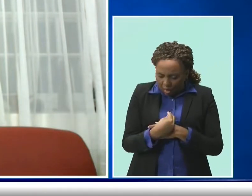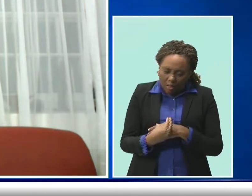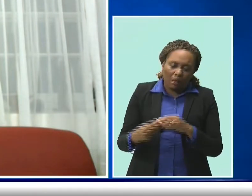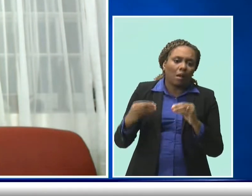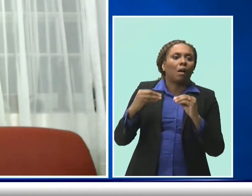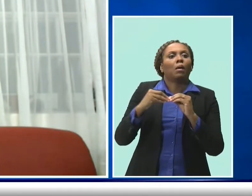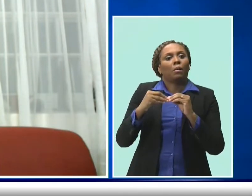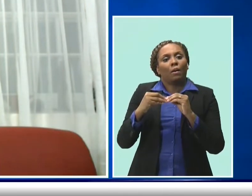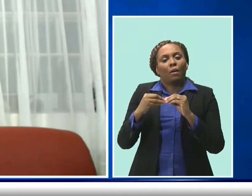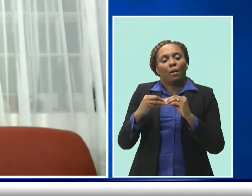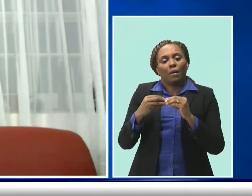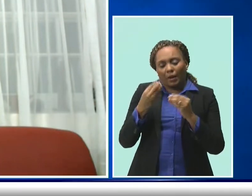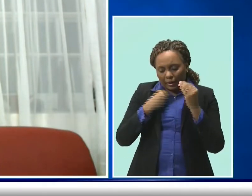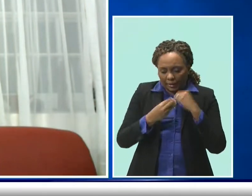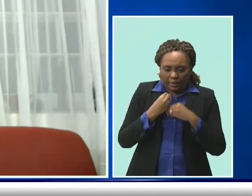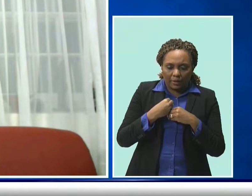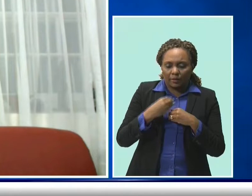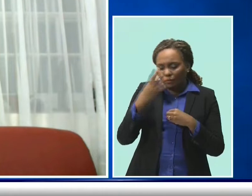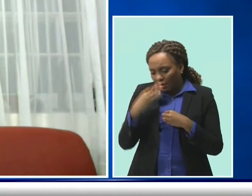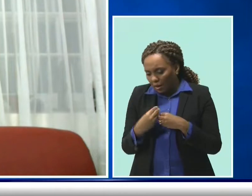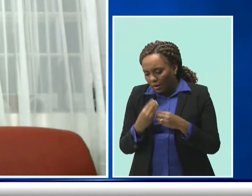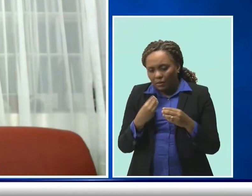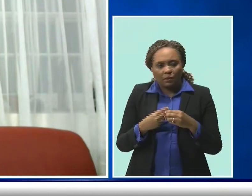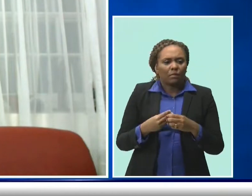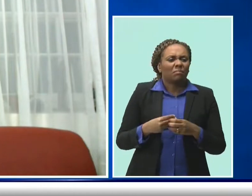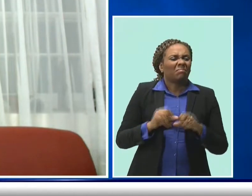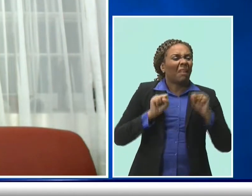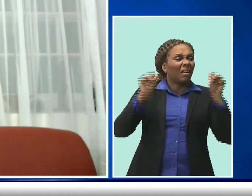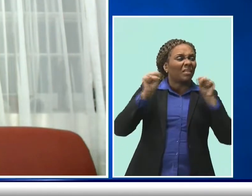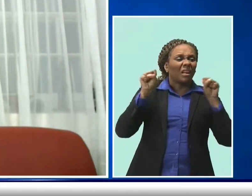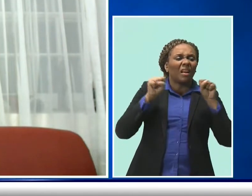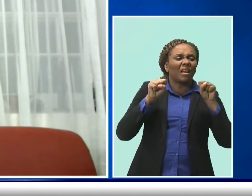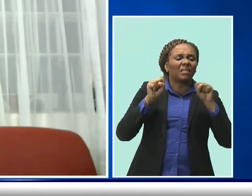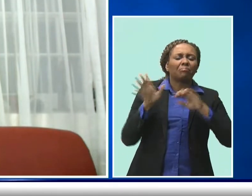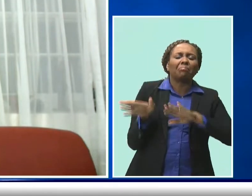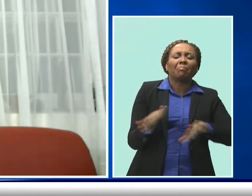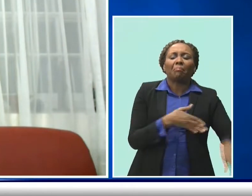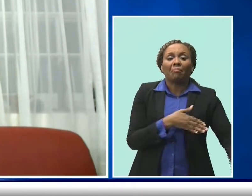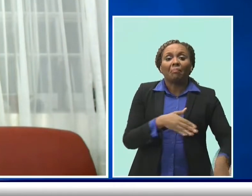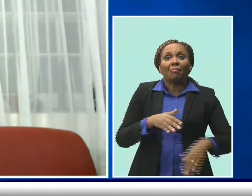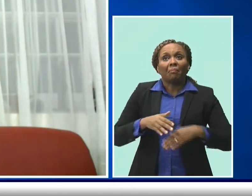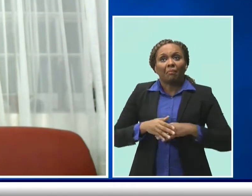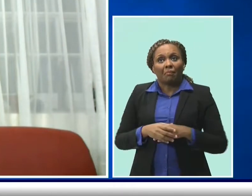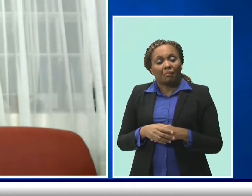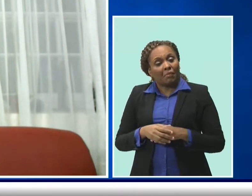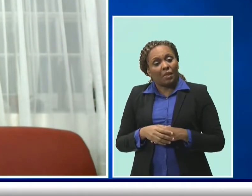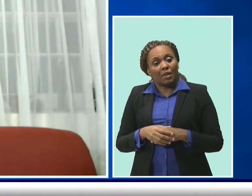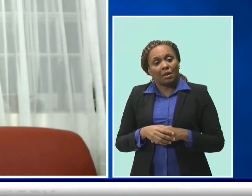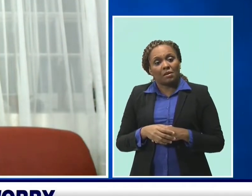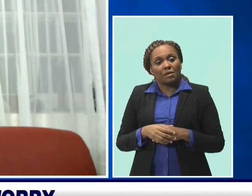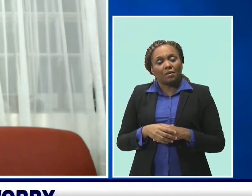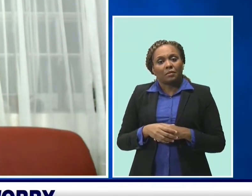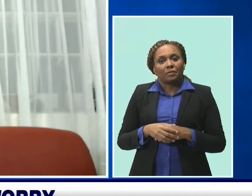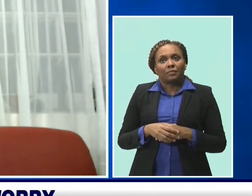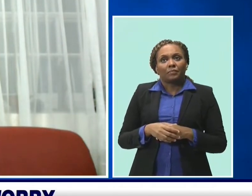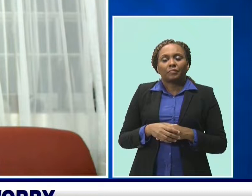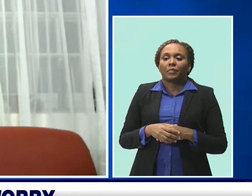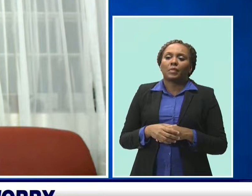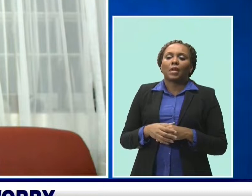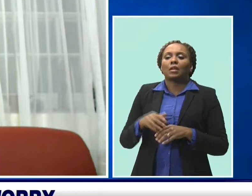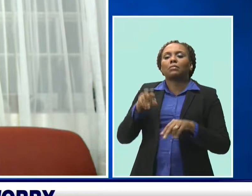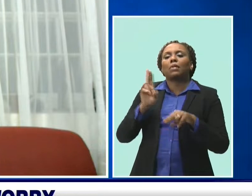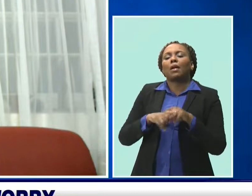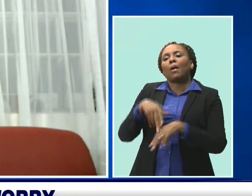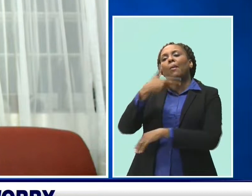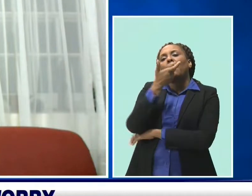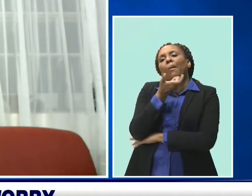day. They swapped out exercise for extra hours, one in screen time,